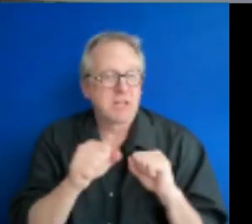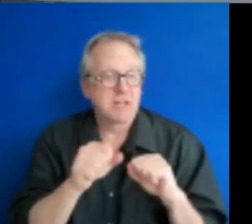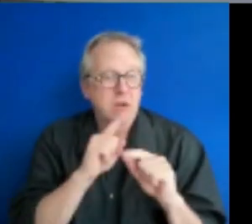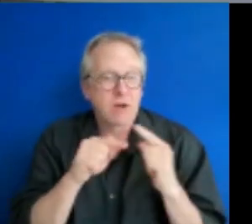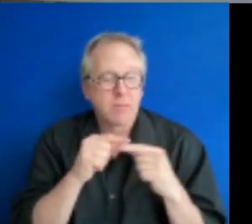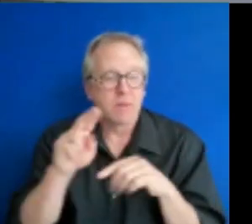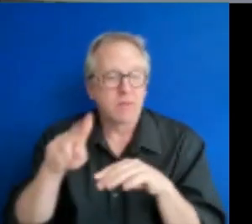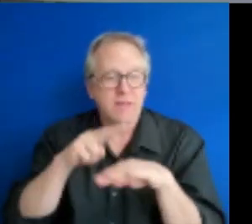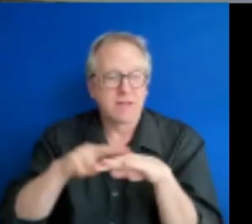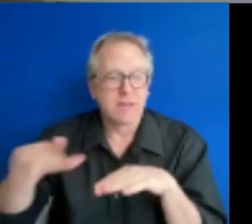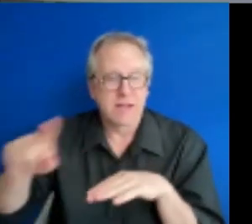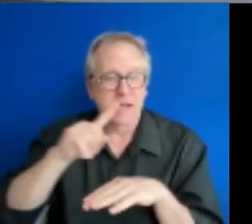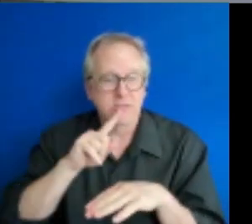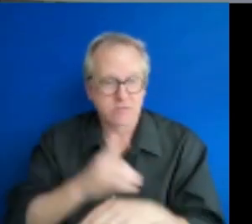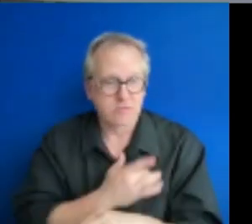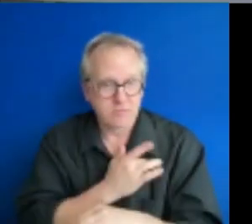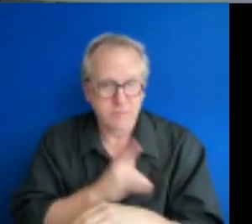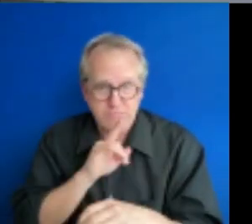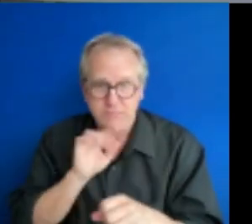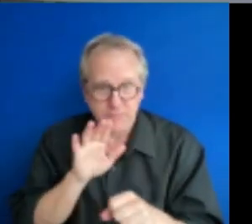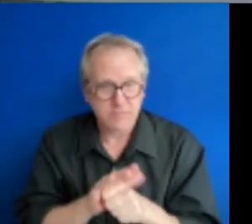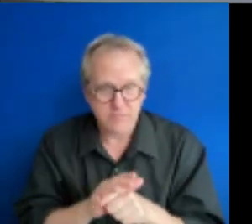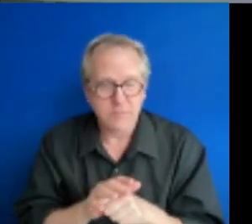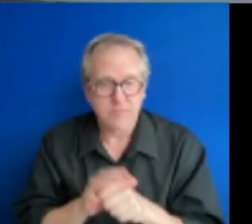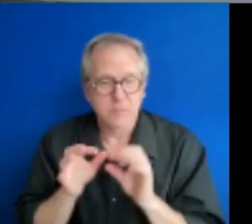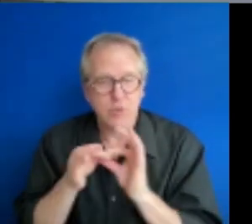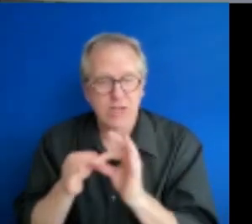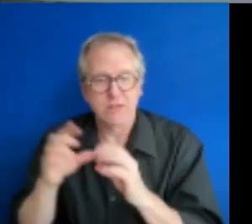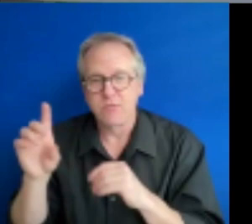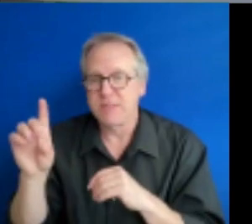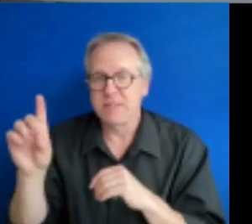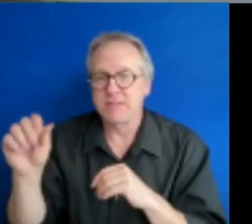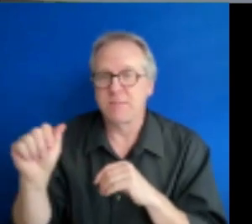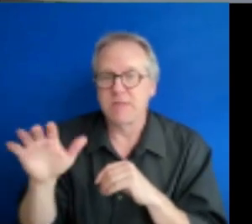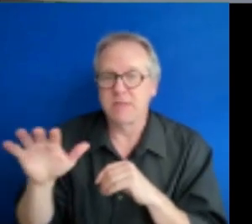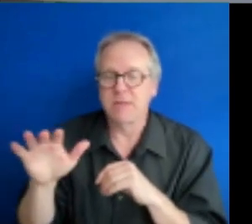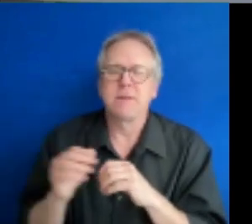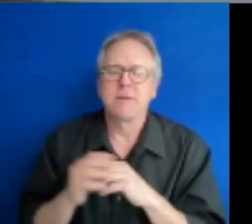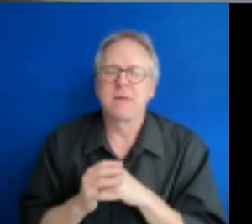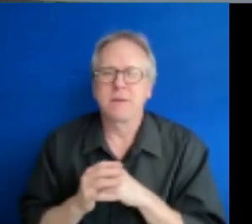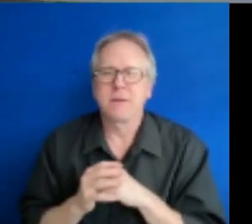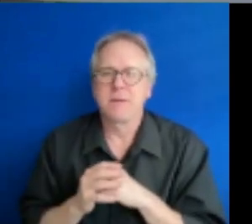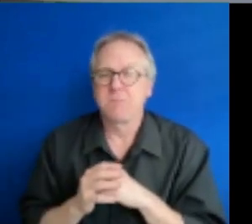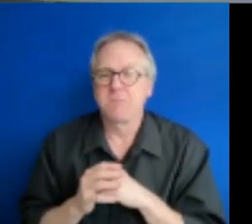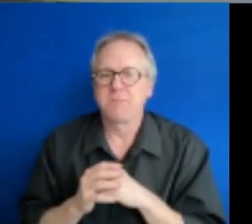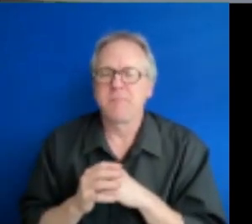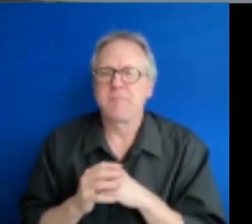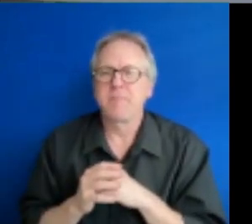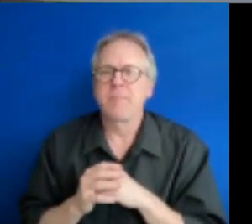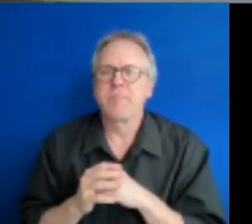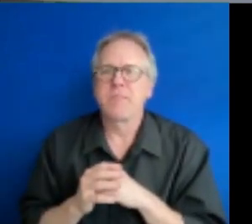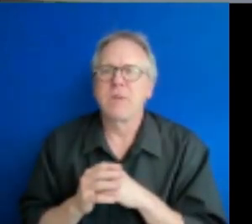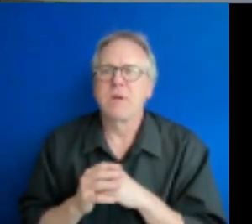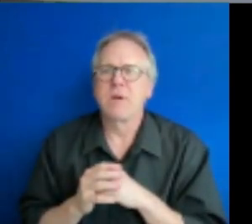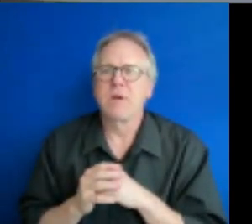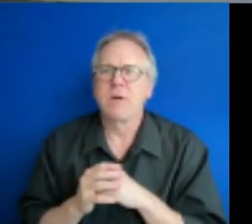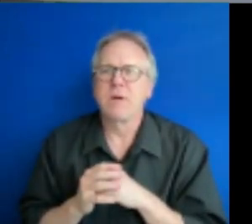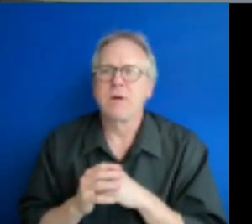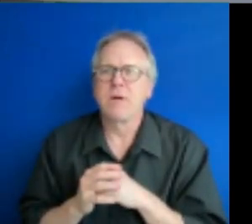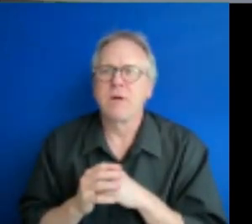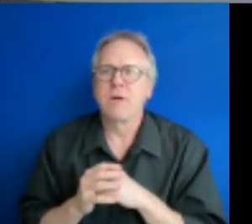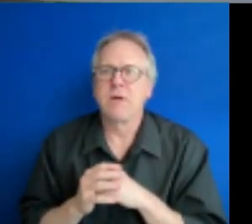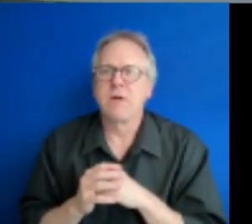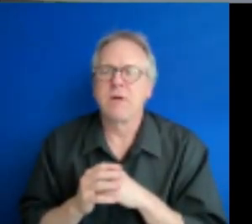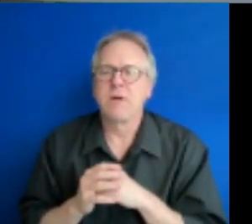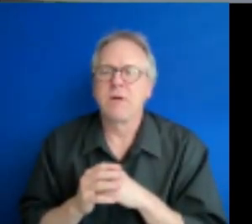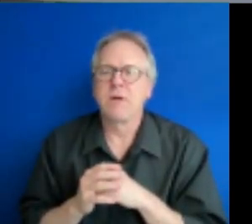National Commitment on Disability. Some people confuse this with equal access.